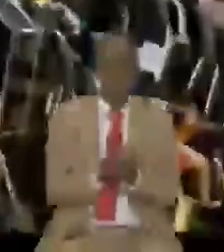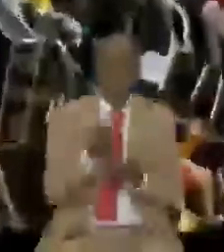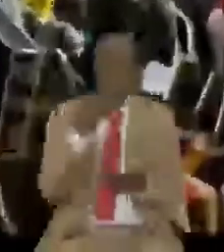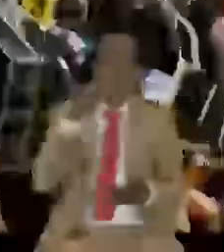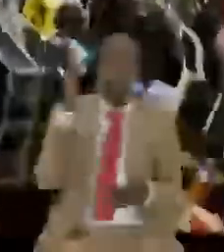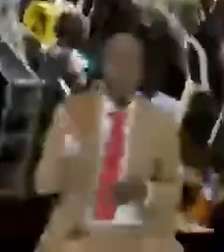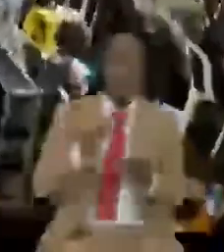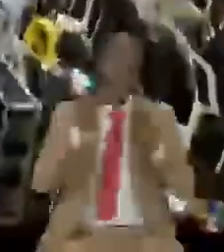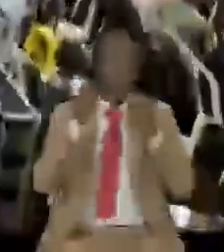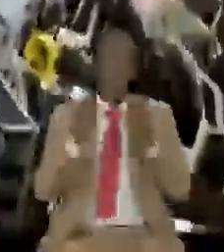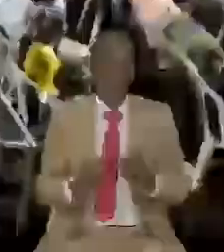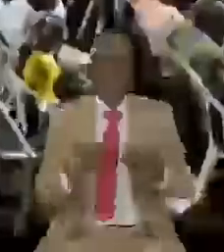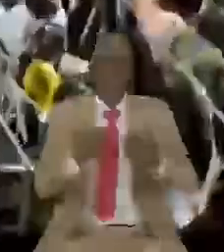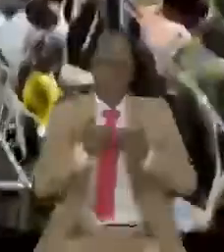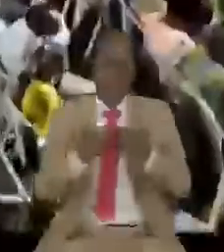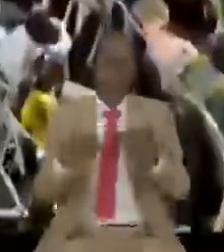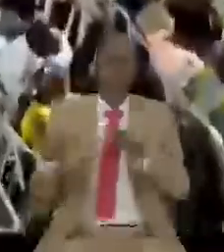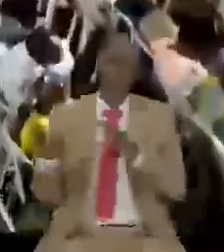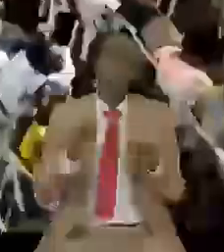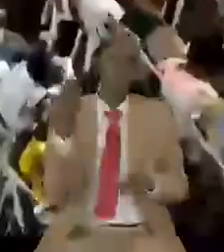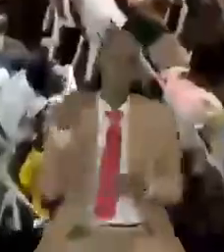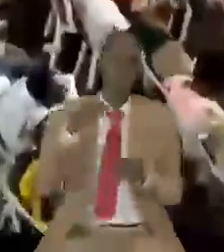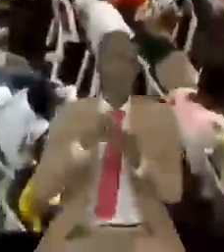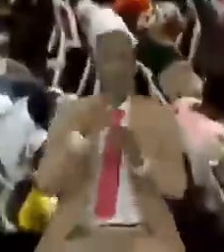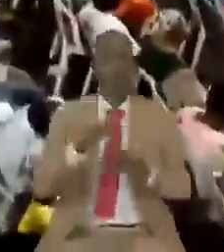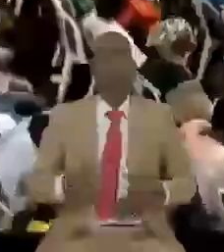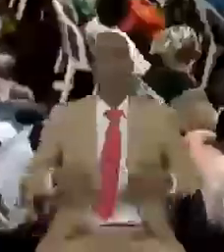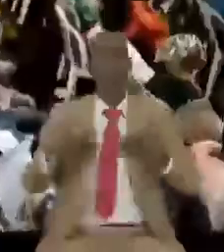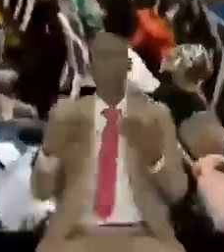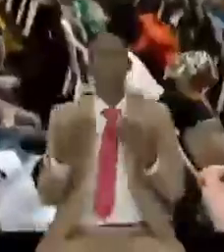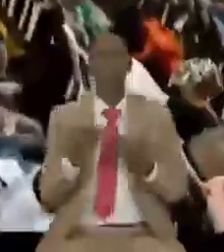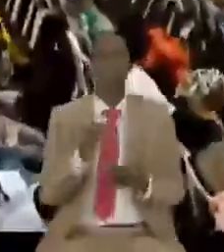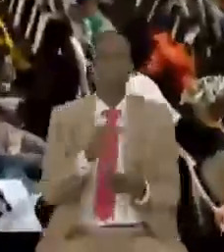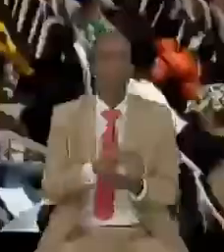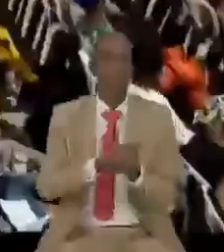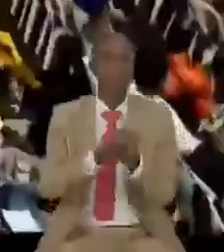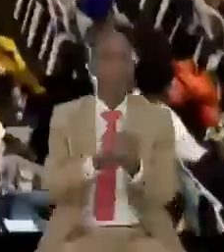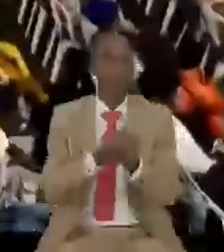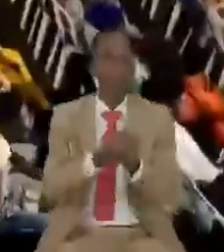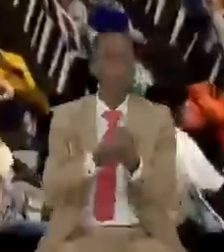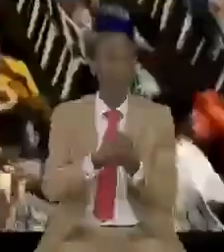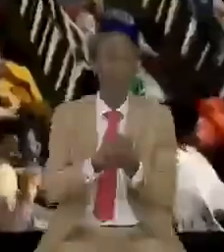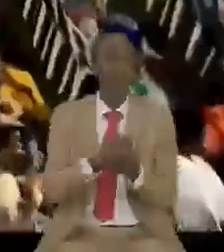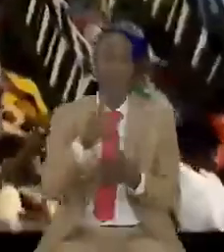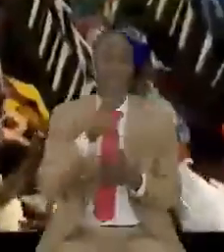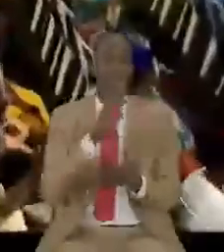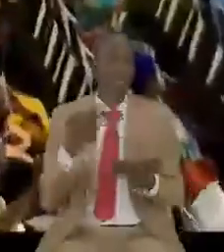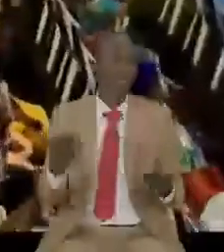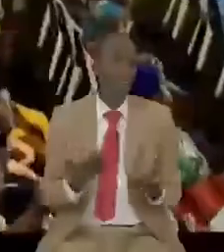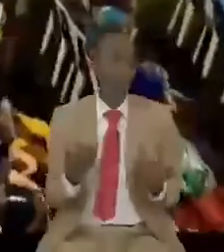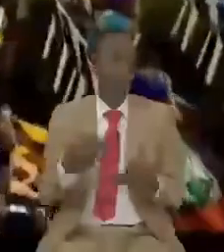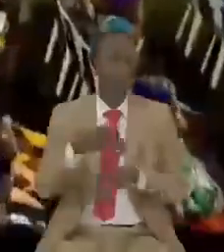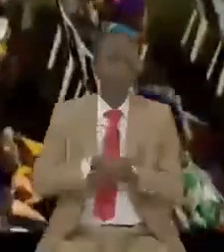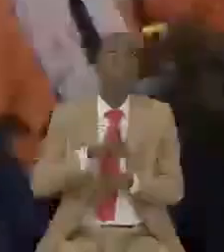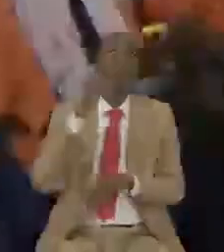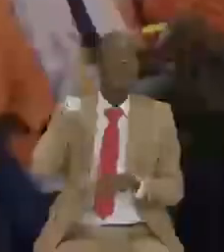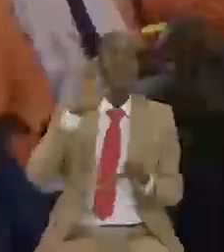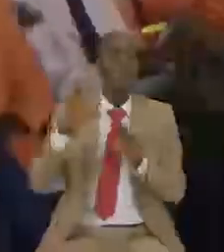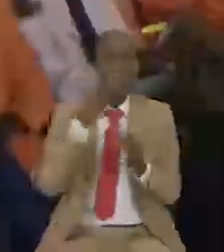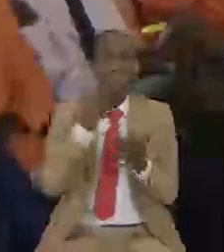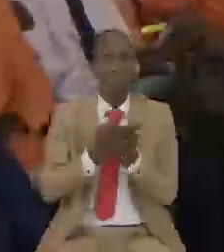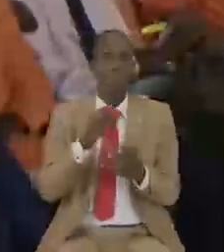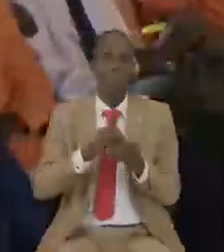powers have done in your life. Congratulations, you are here tonight. It will do good in your